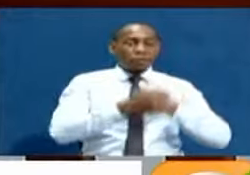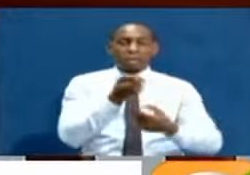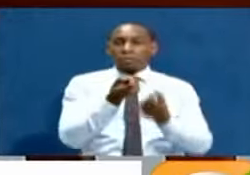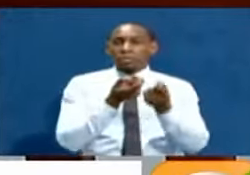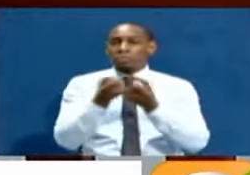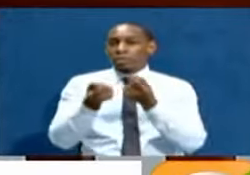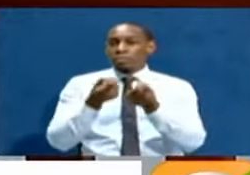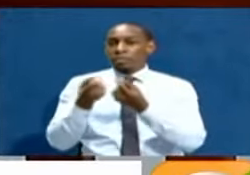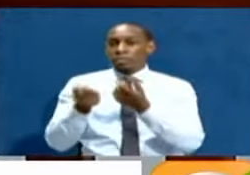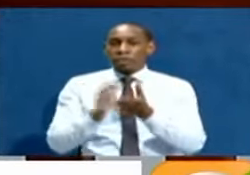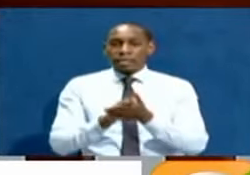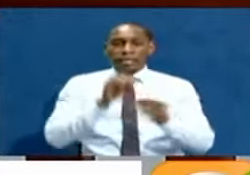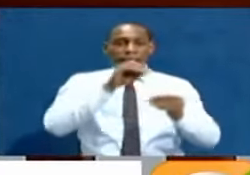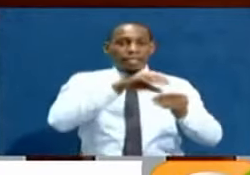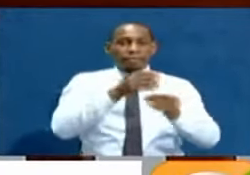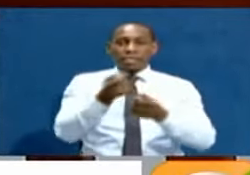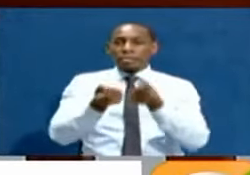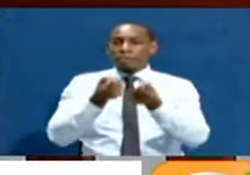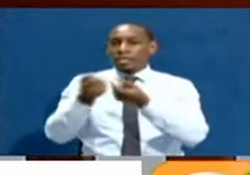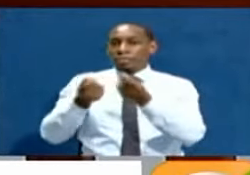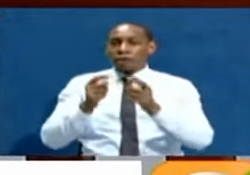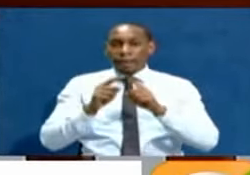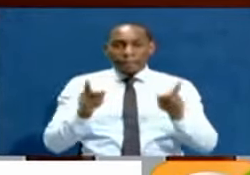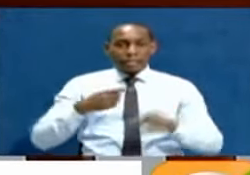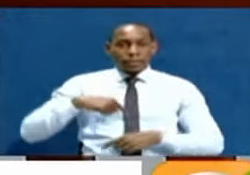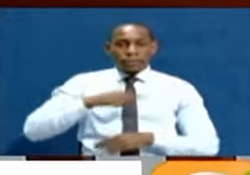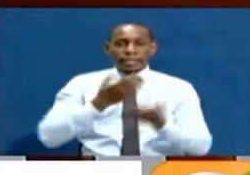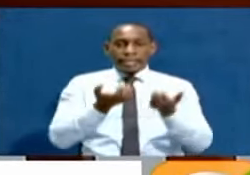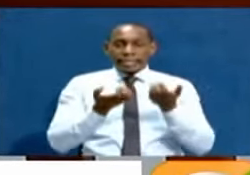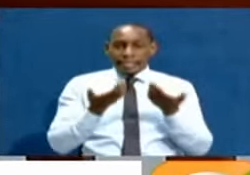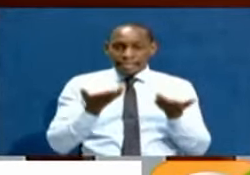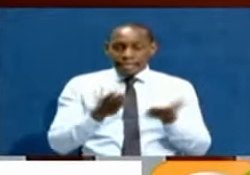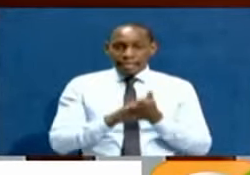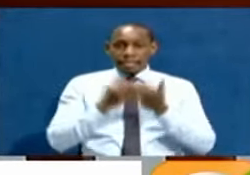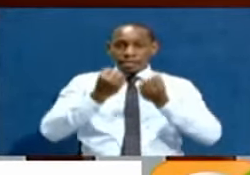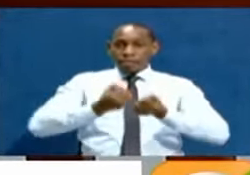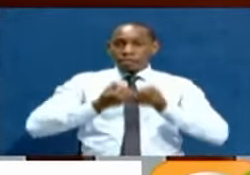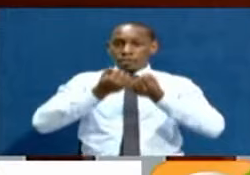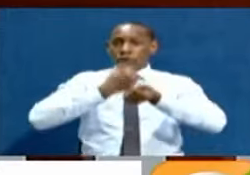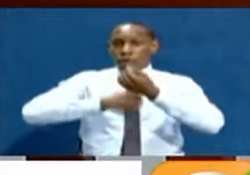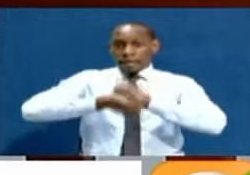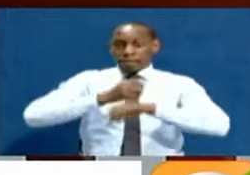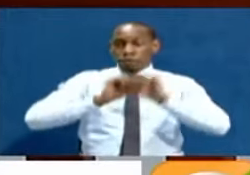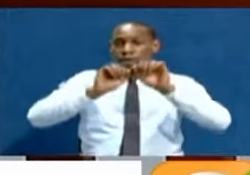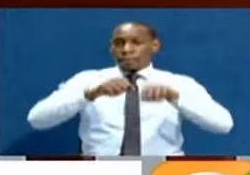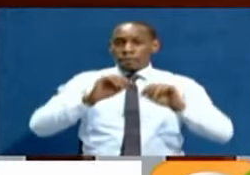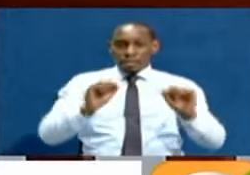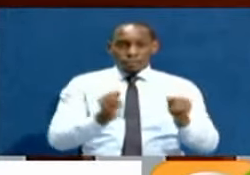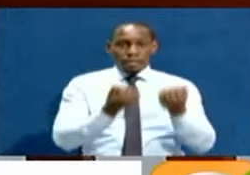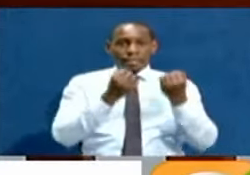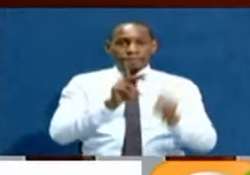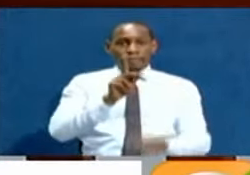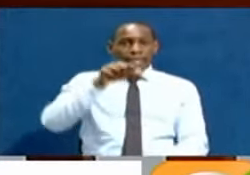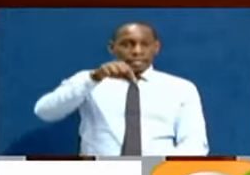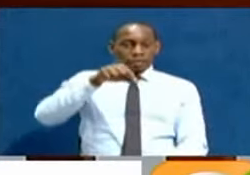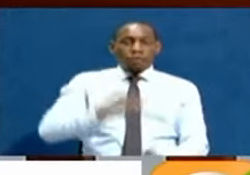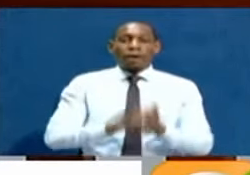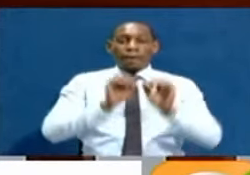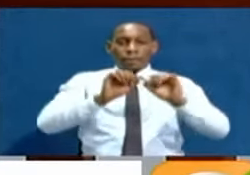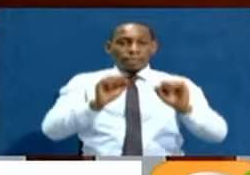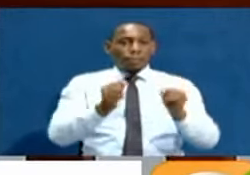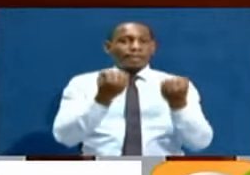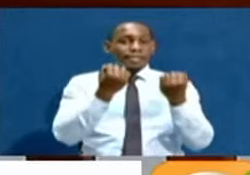try to help. We put some money in here, we put some money in there, but we need now to take strong action in order to save the airline. It is